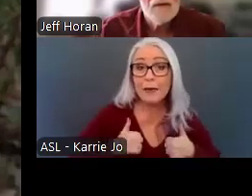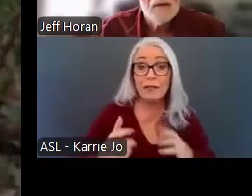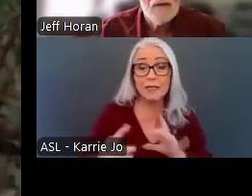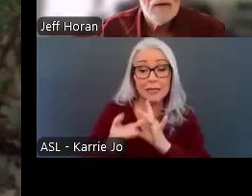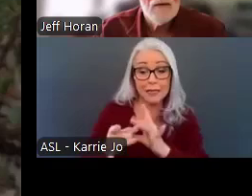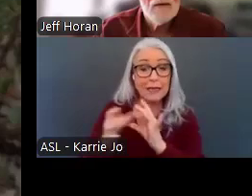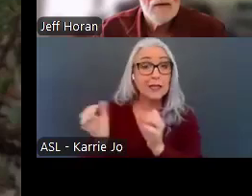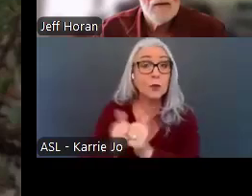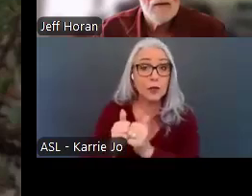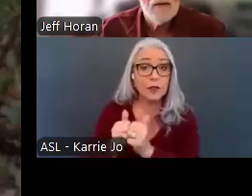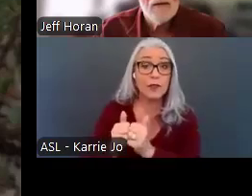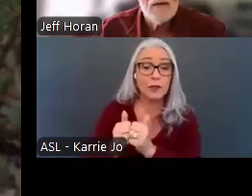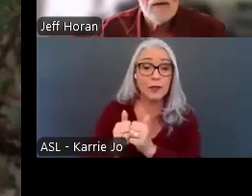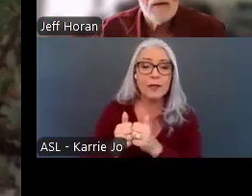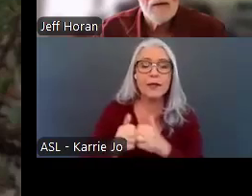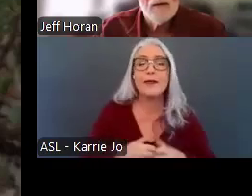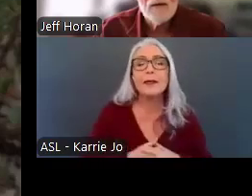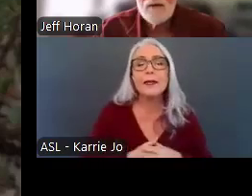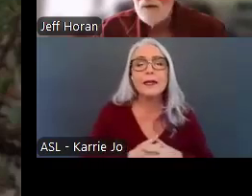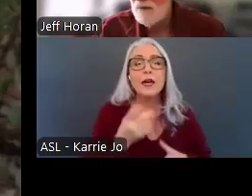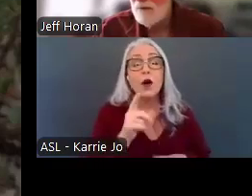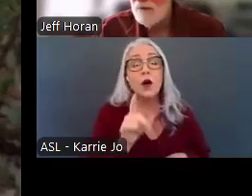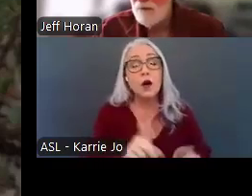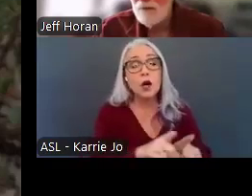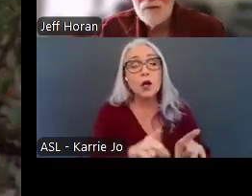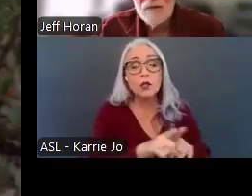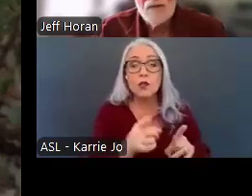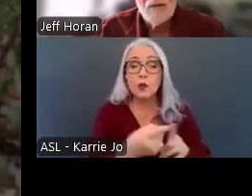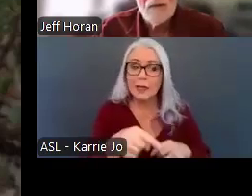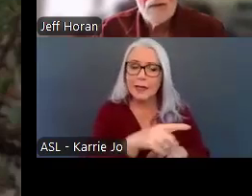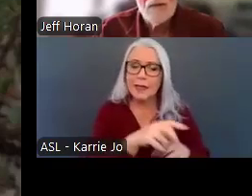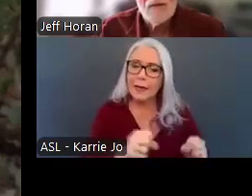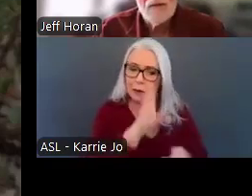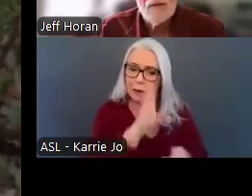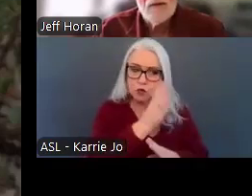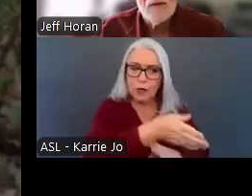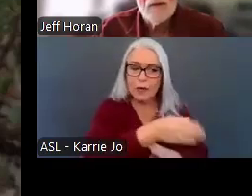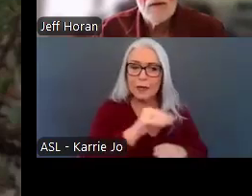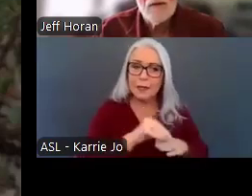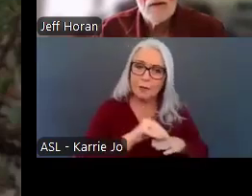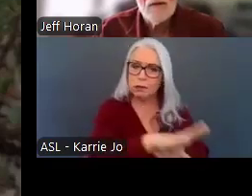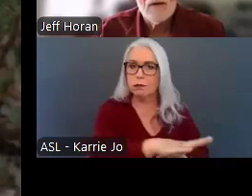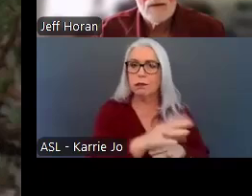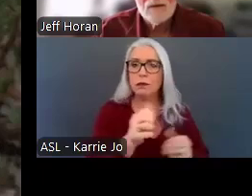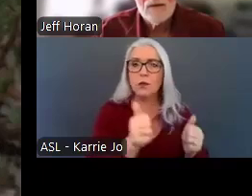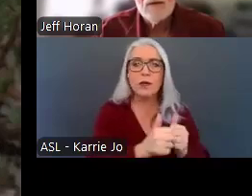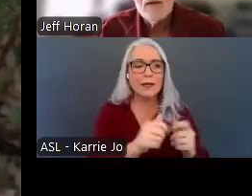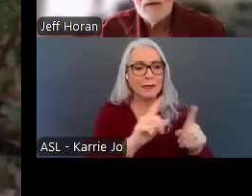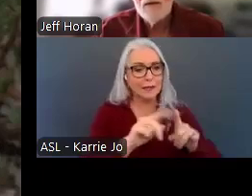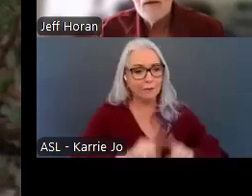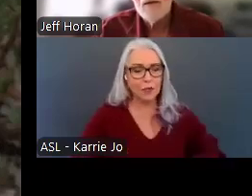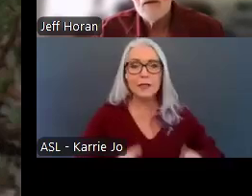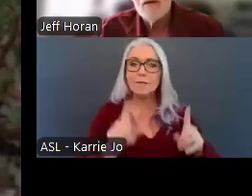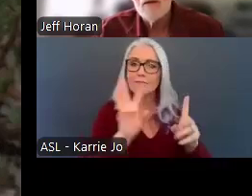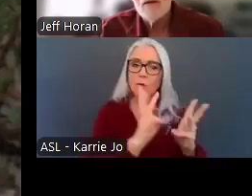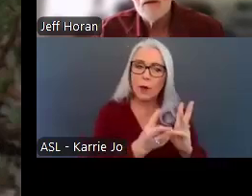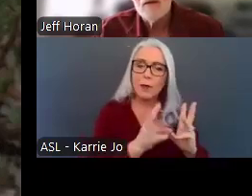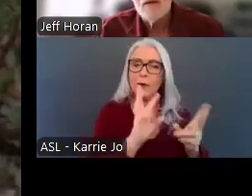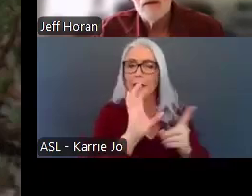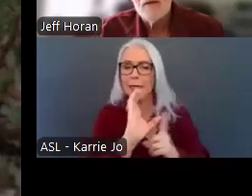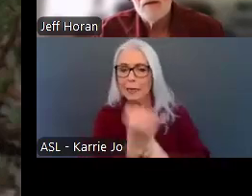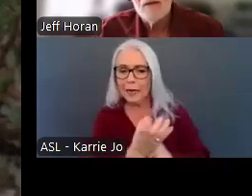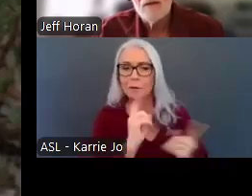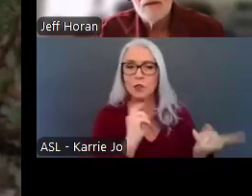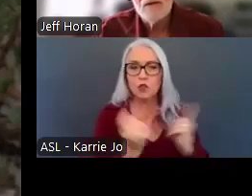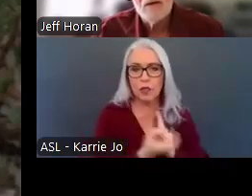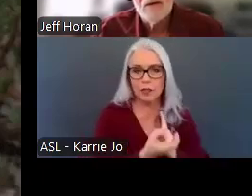take in forest management can directly influence the outcomes for fish and wildlife under climate change. And so that's what I really want to talk about today.